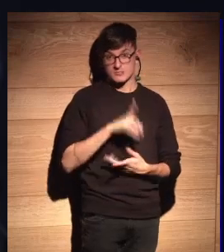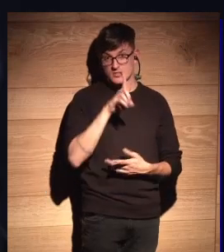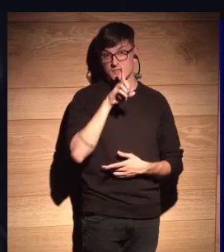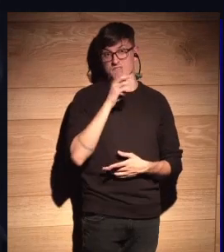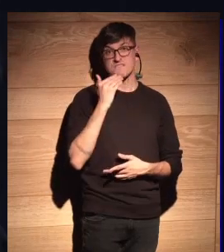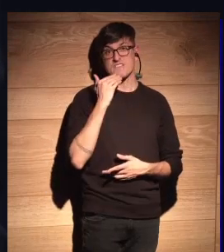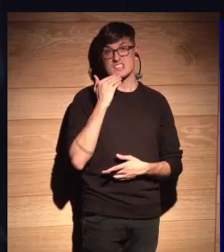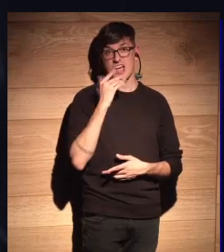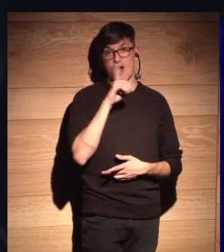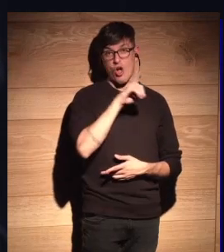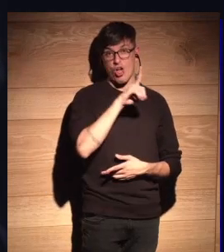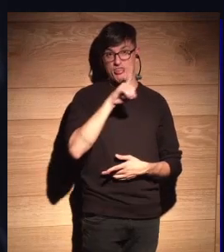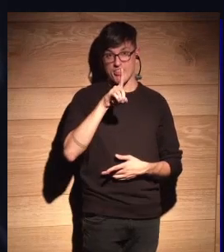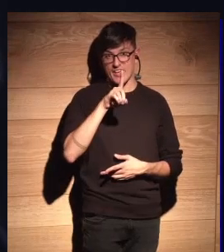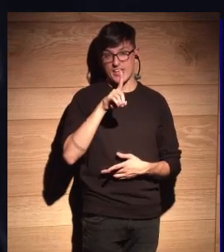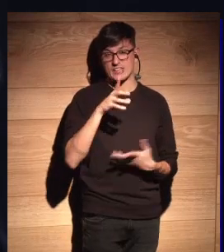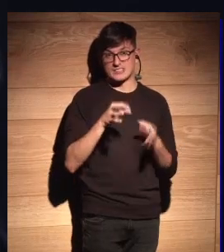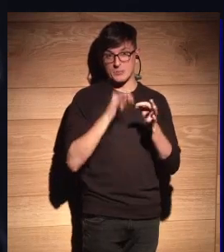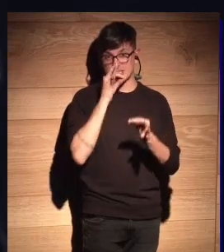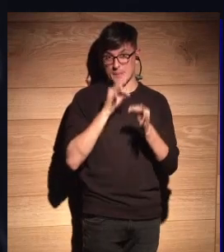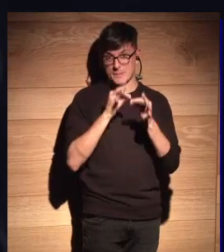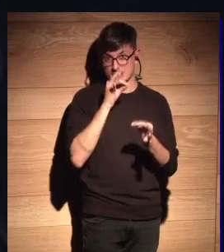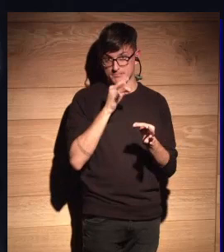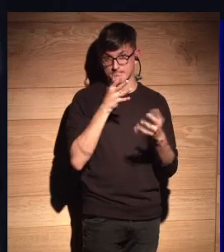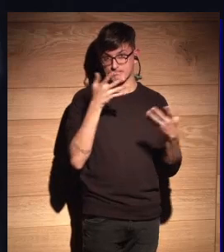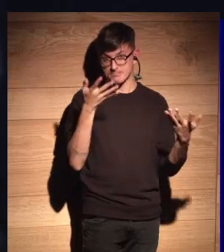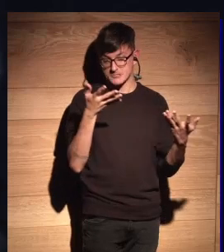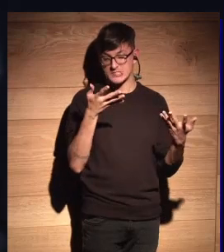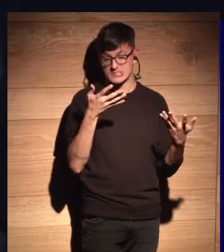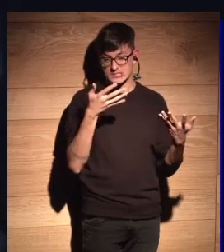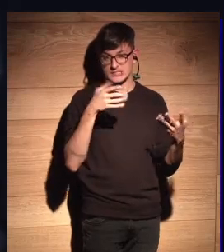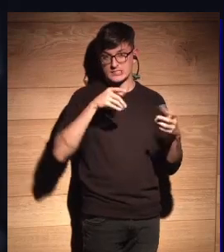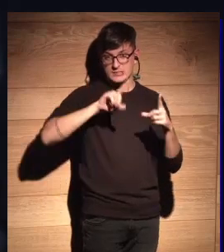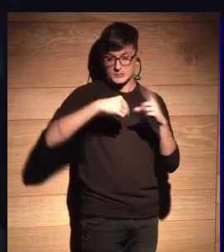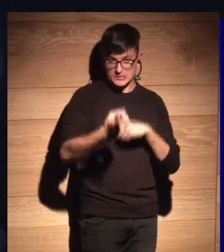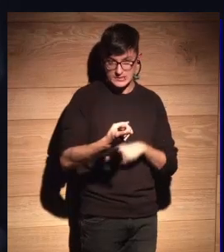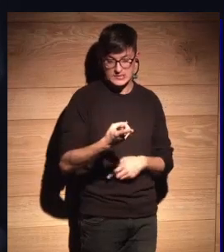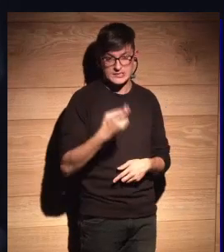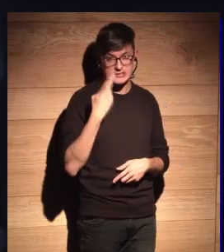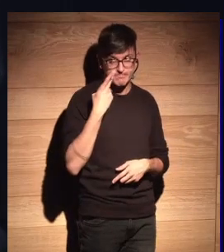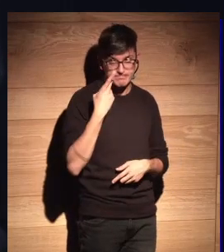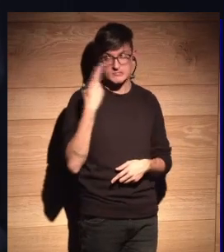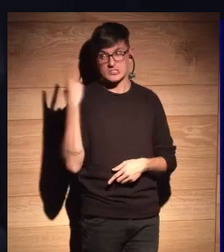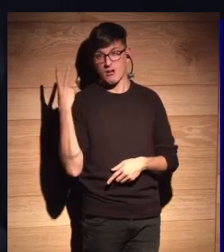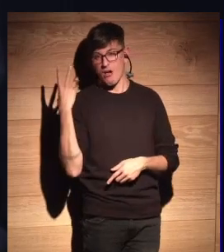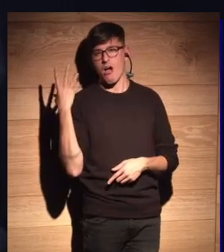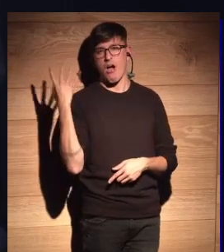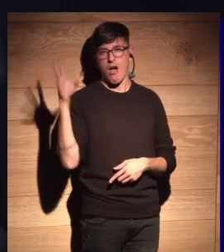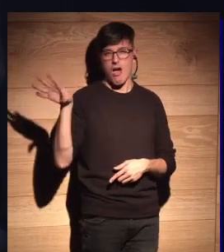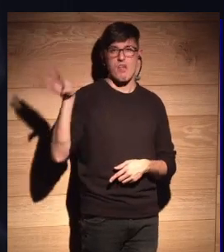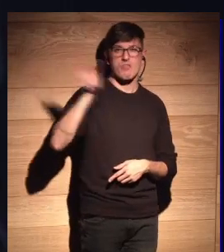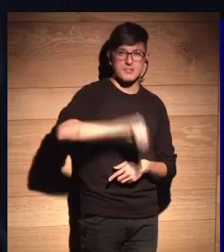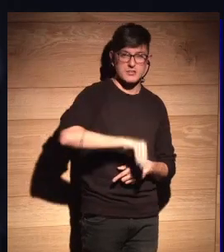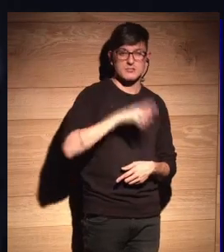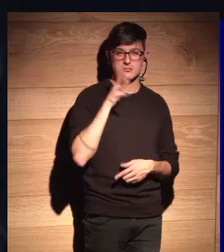As we started to understand what happened, we understood that Afghanistan was part of this story, and as